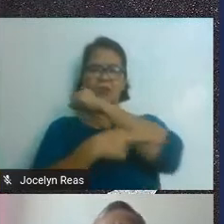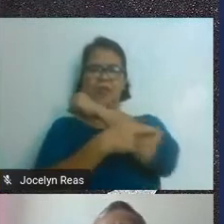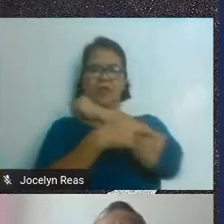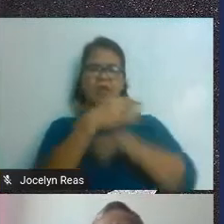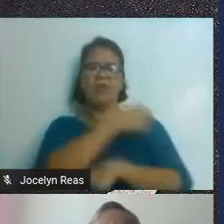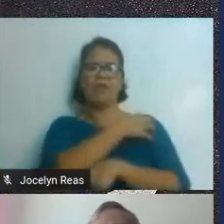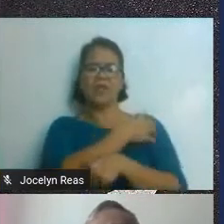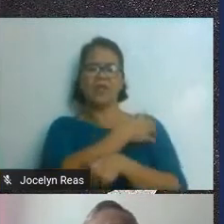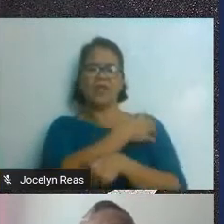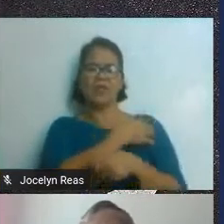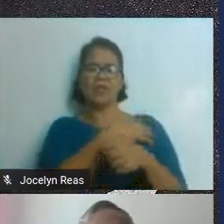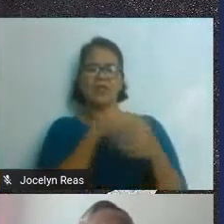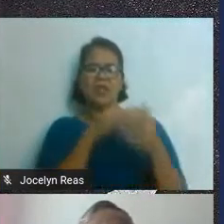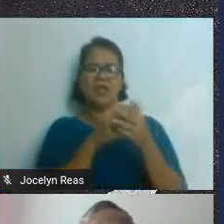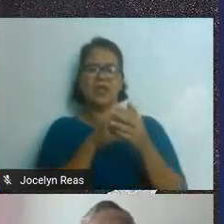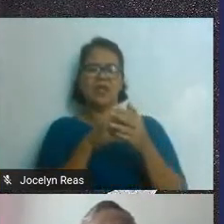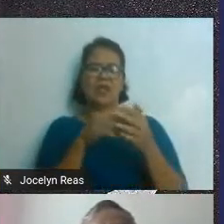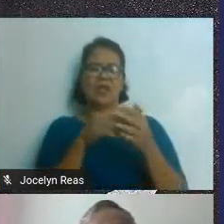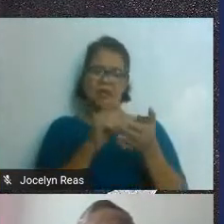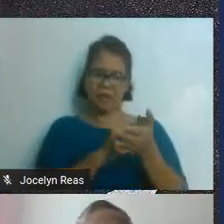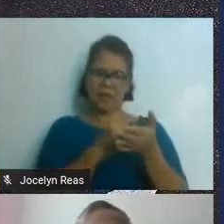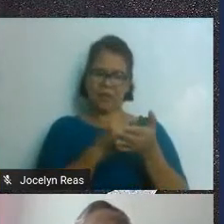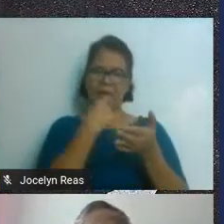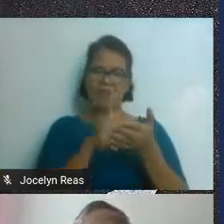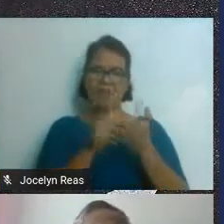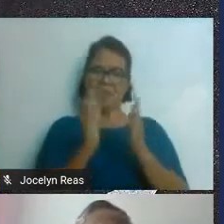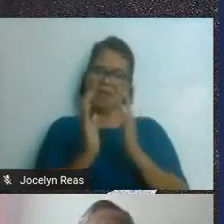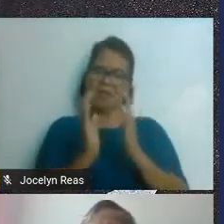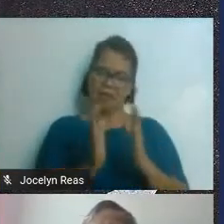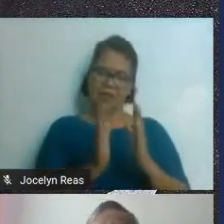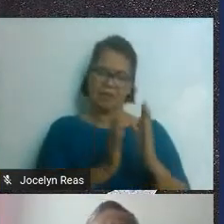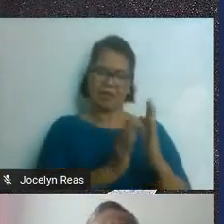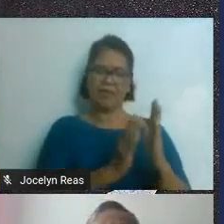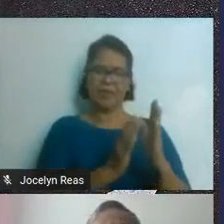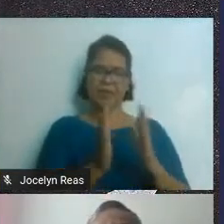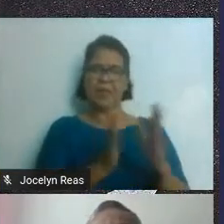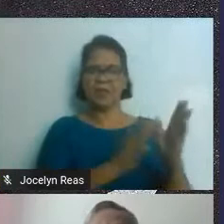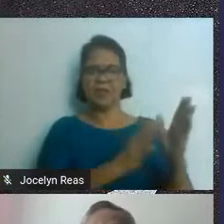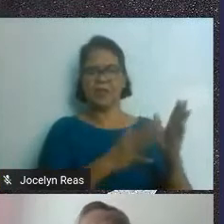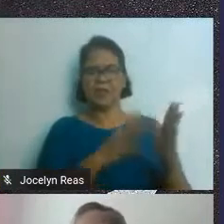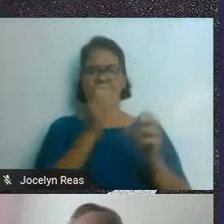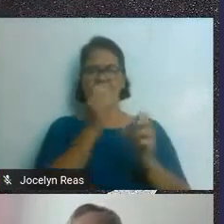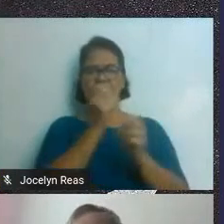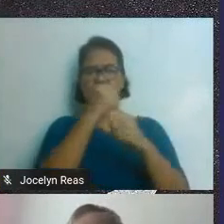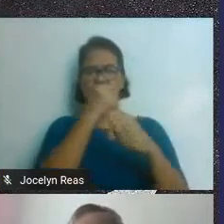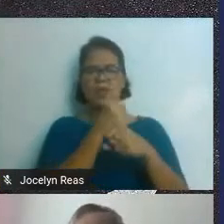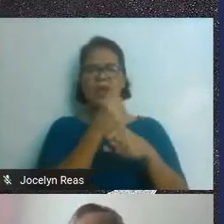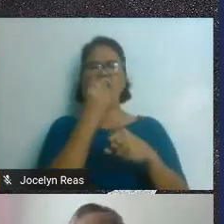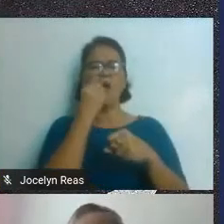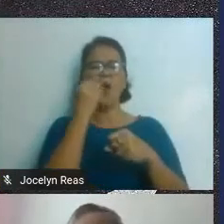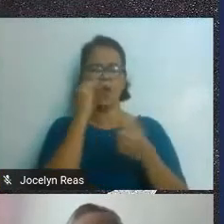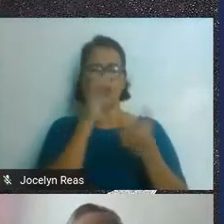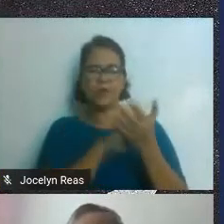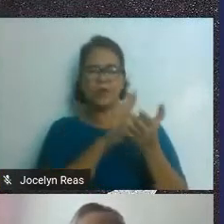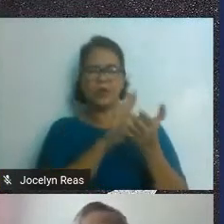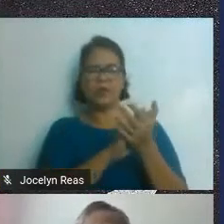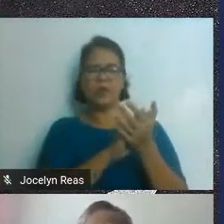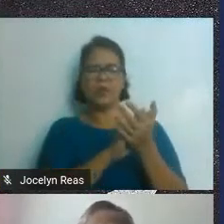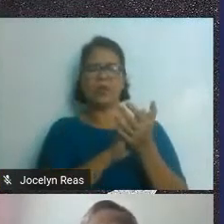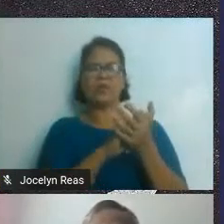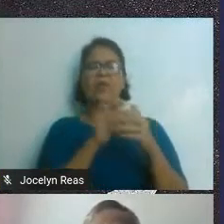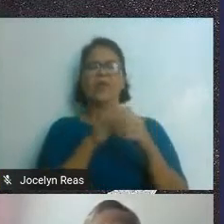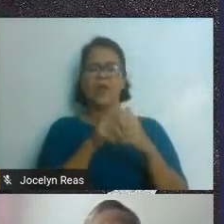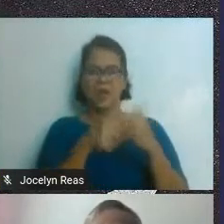doon, mag-a-assign kayo ng homeschool coordinator, magsasubmit ng training plan, paano mo ititrain yung mga parents ng